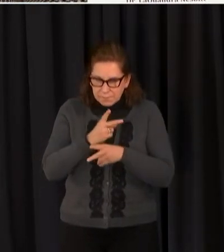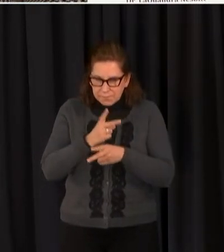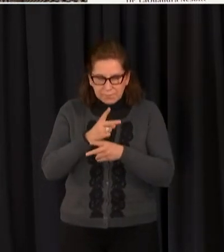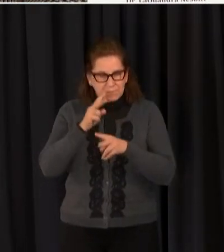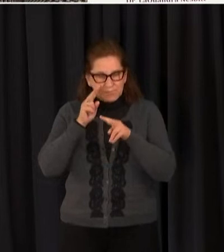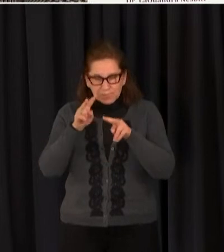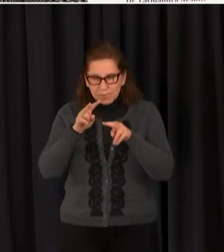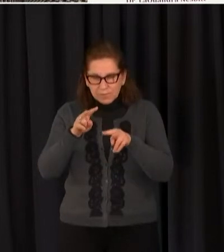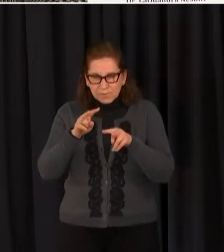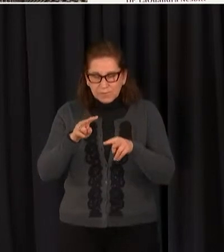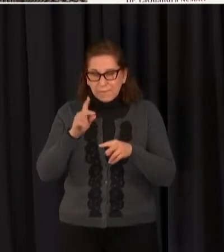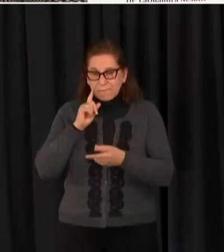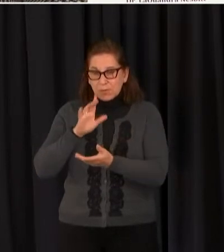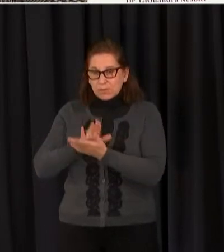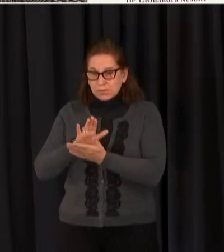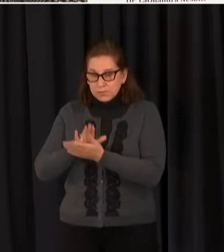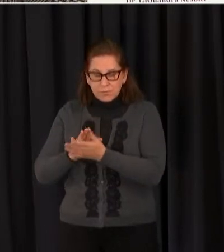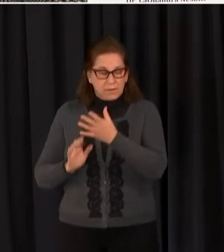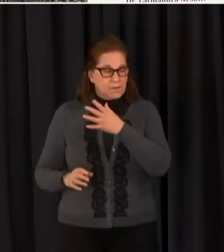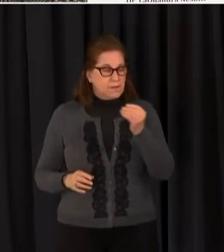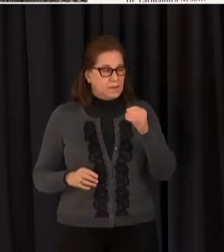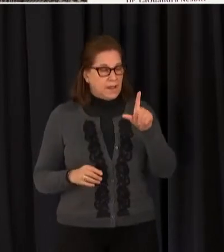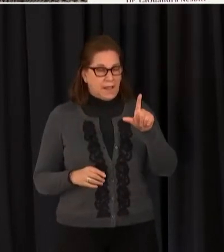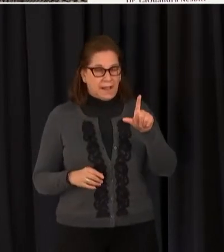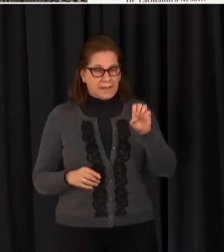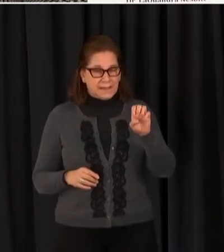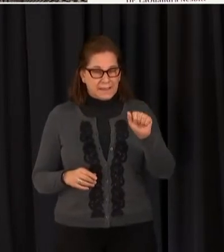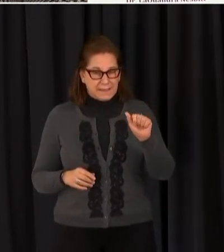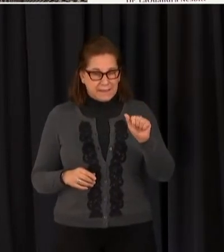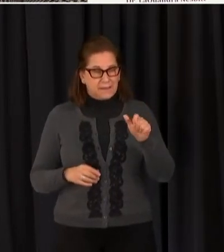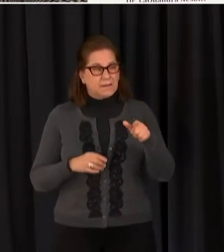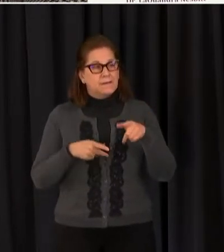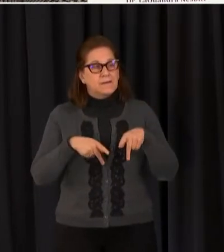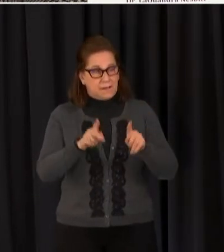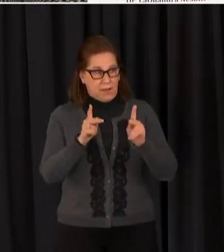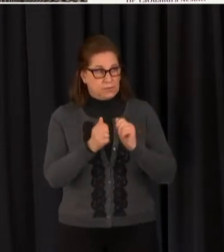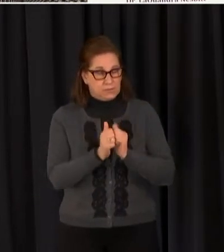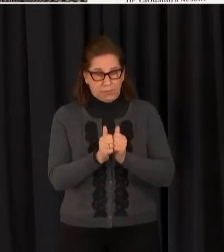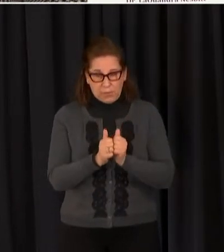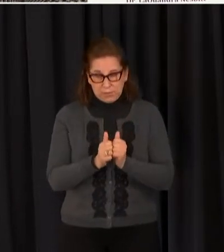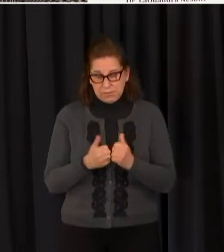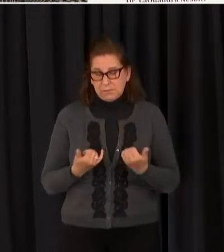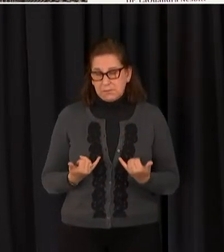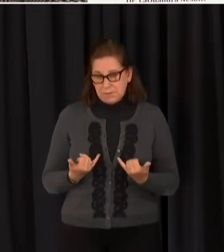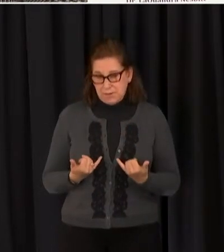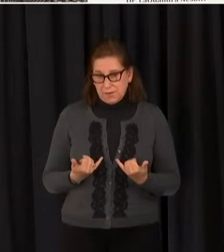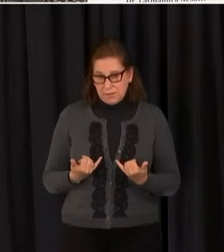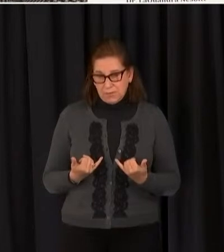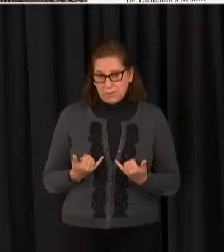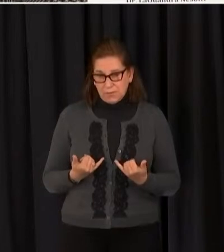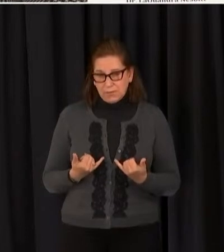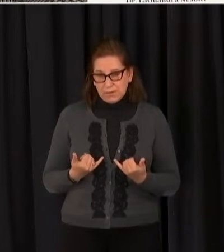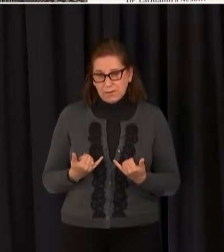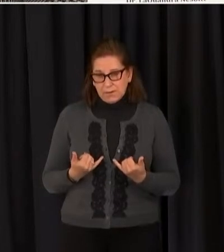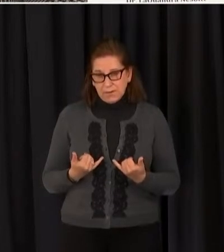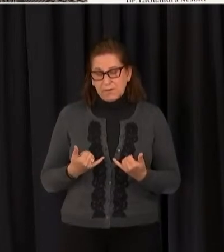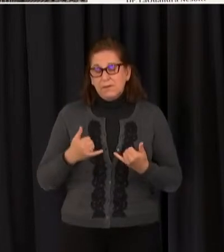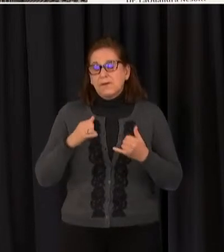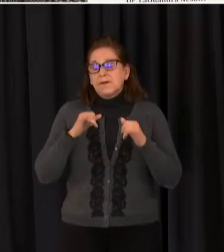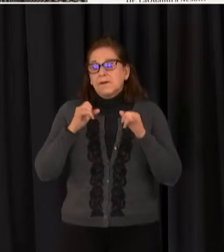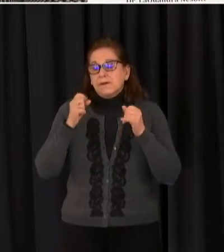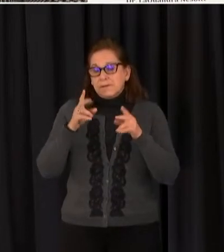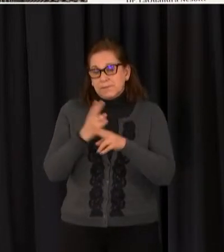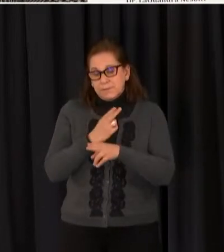and LEAs who will be allowing sports. We do recommend that the children continue to wear face masks and be physically